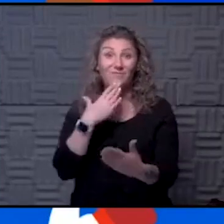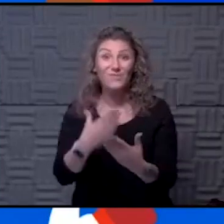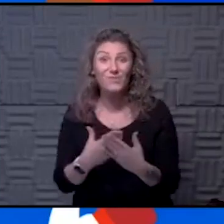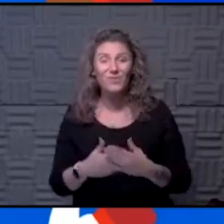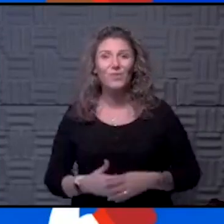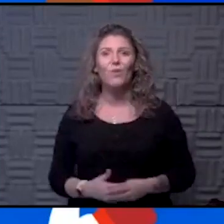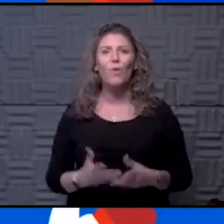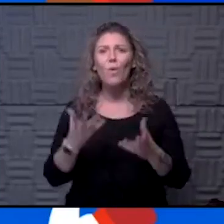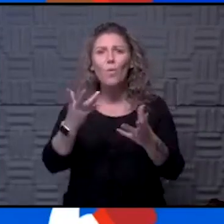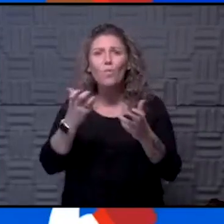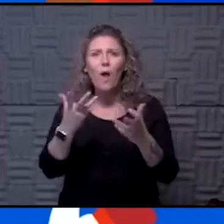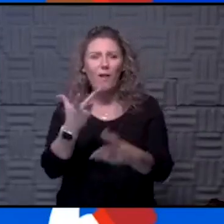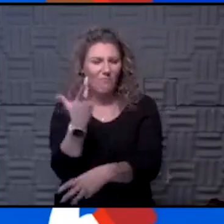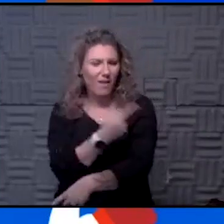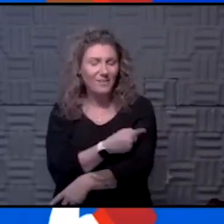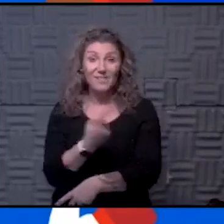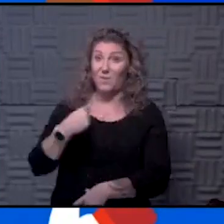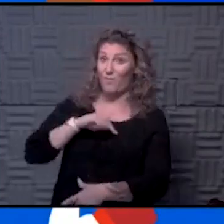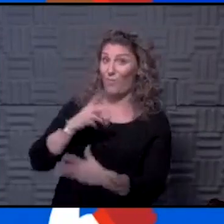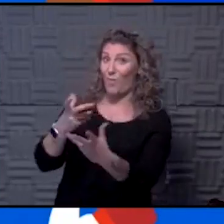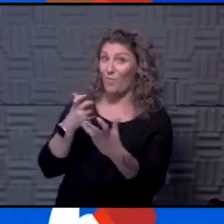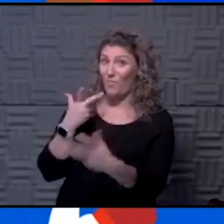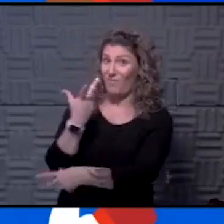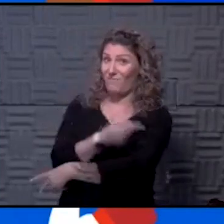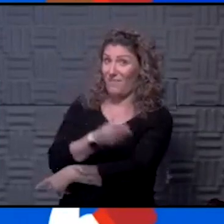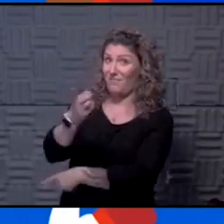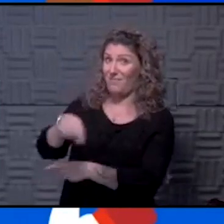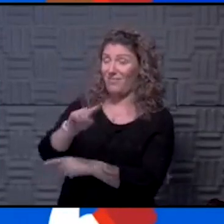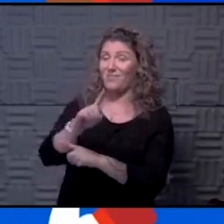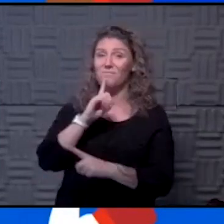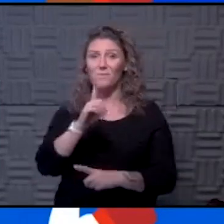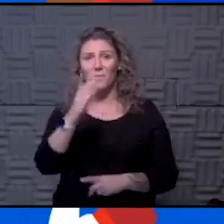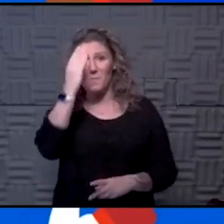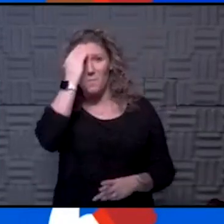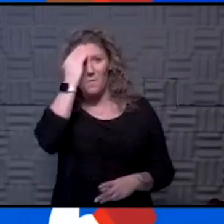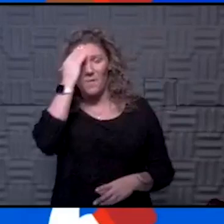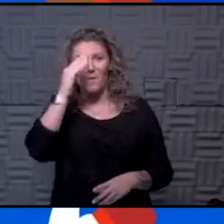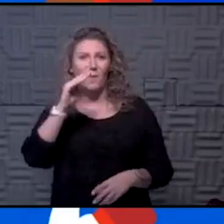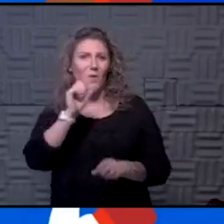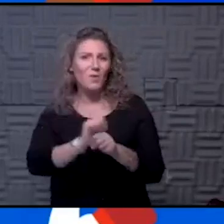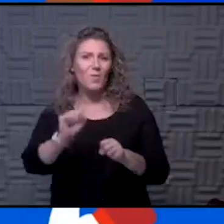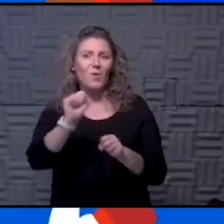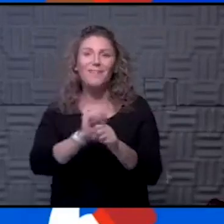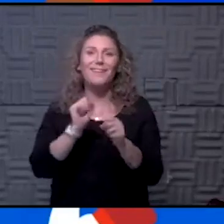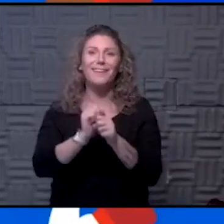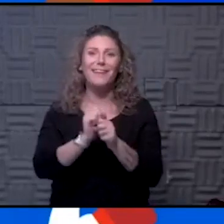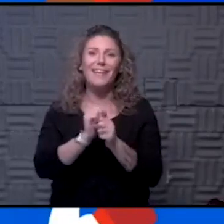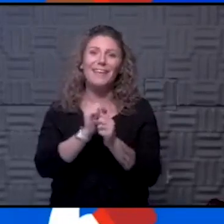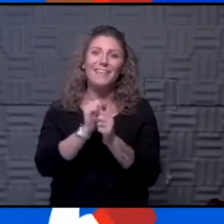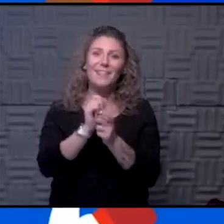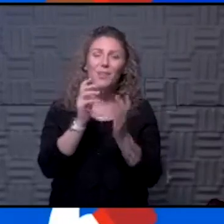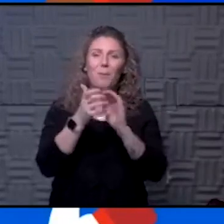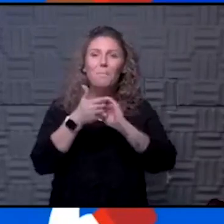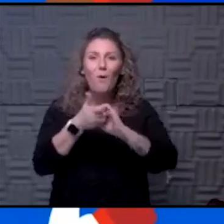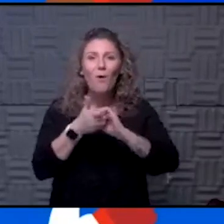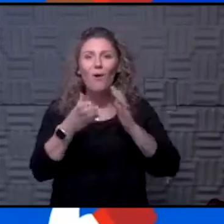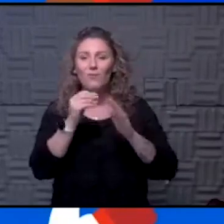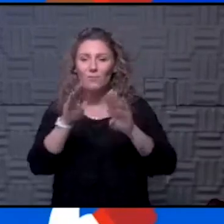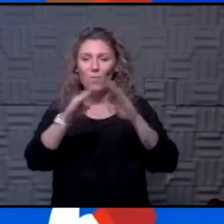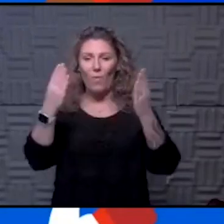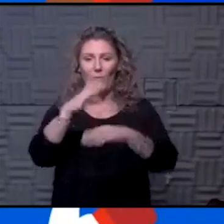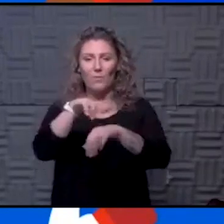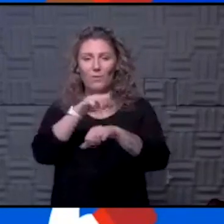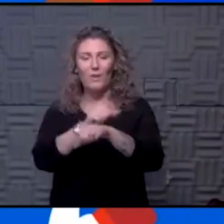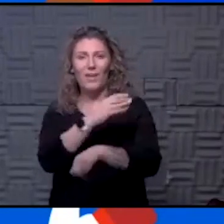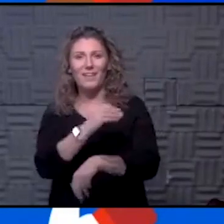want to be vaccinated. We want to vaccinate them. So we're doing all that we can, working with our partners to open up appointments and get vaccines into